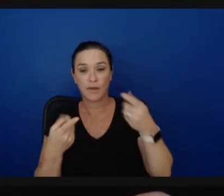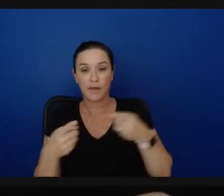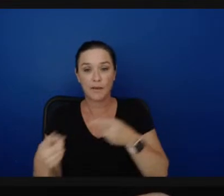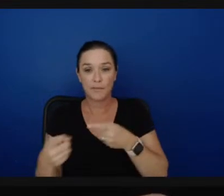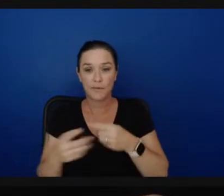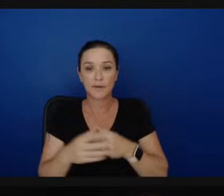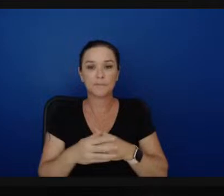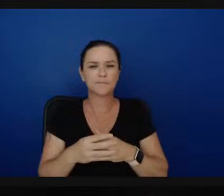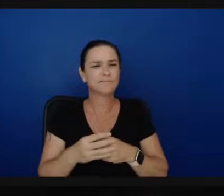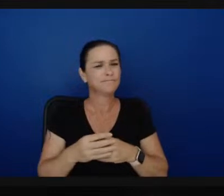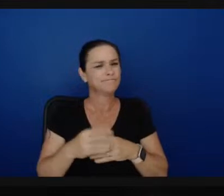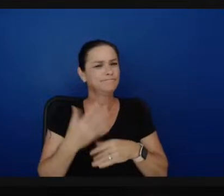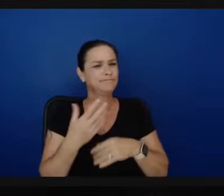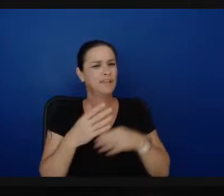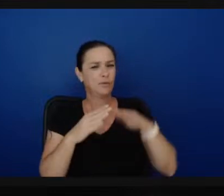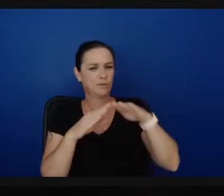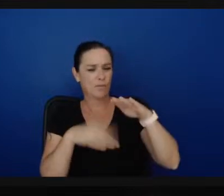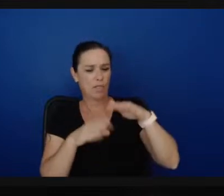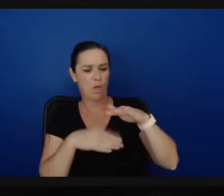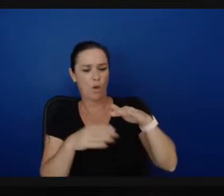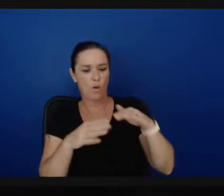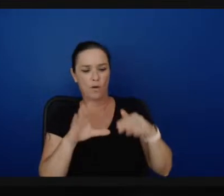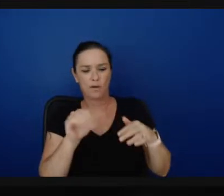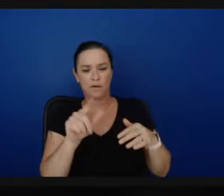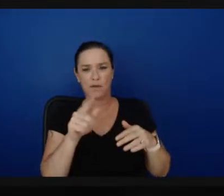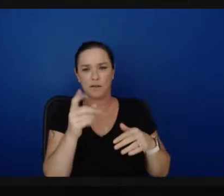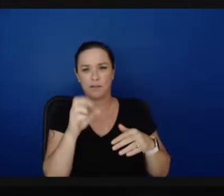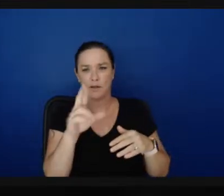caldera, right there.